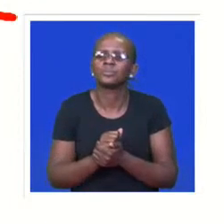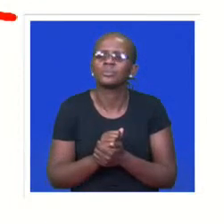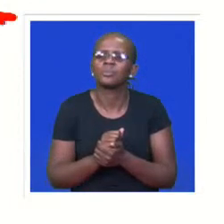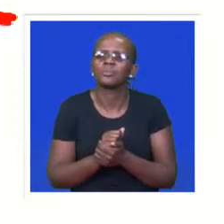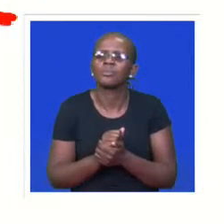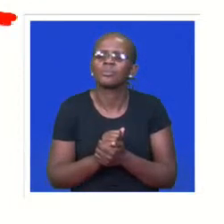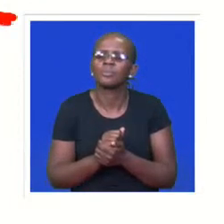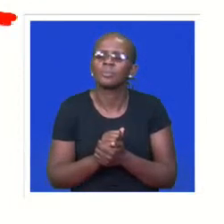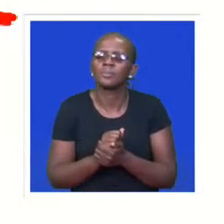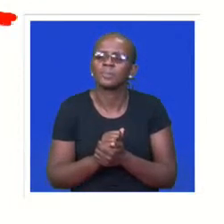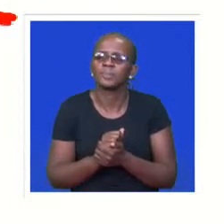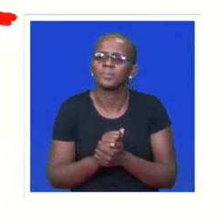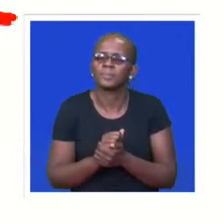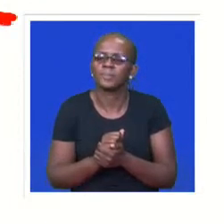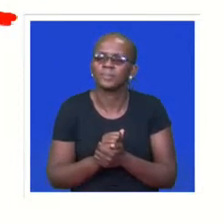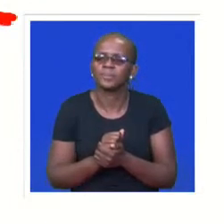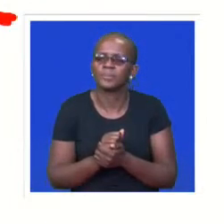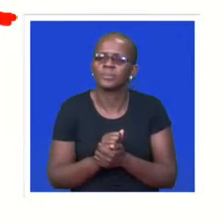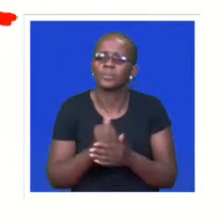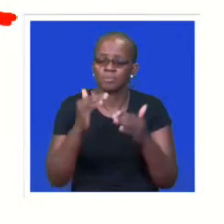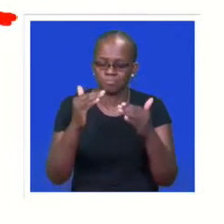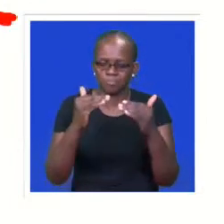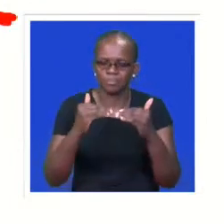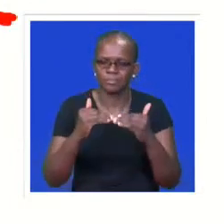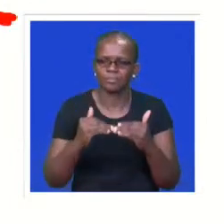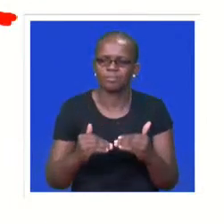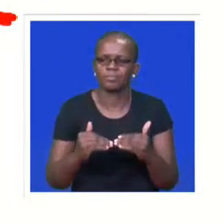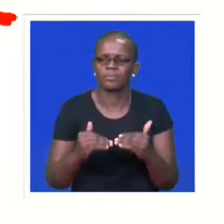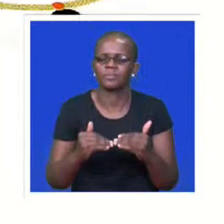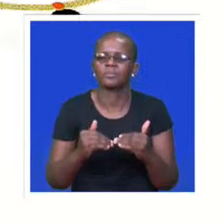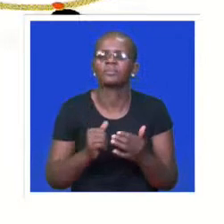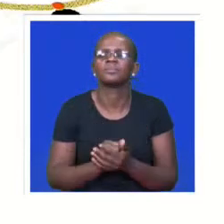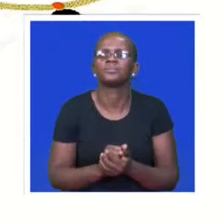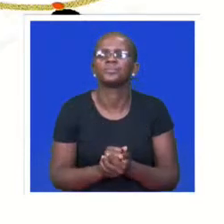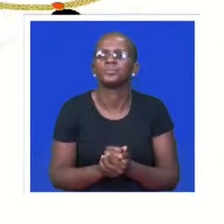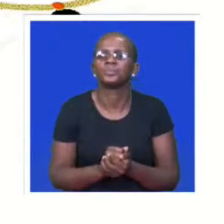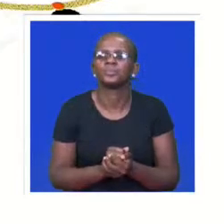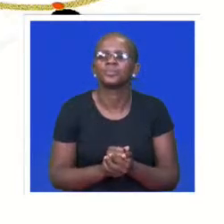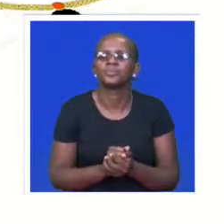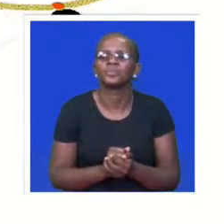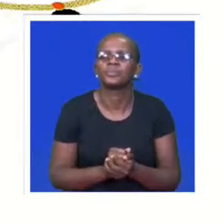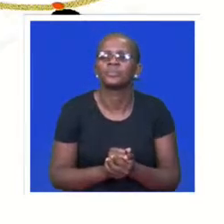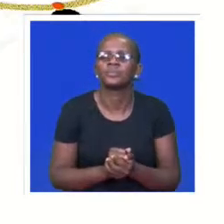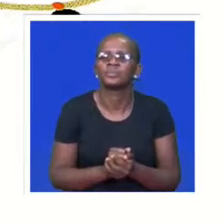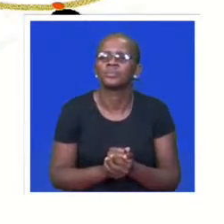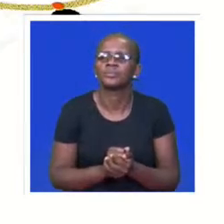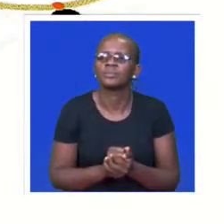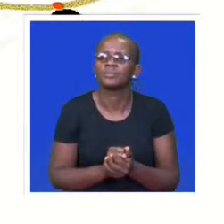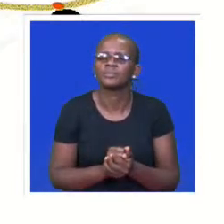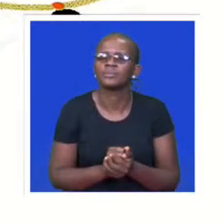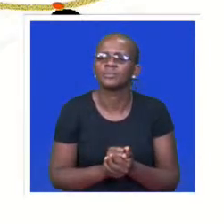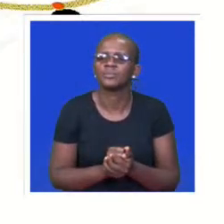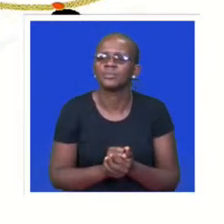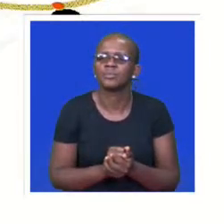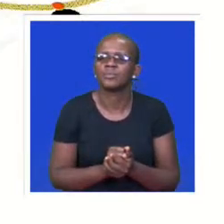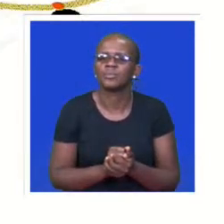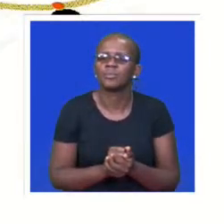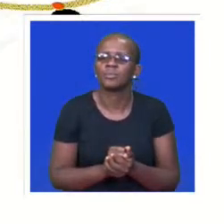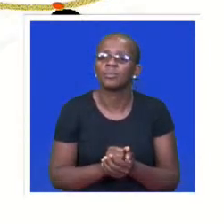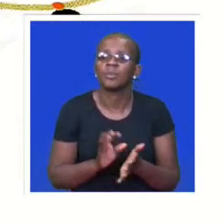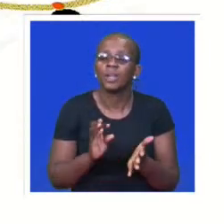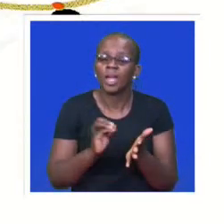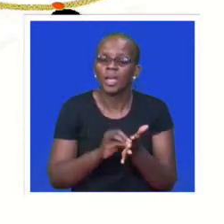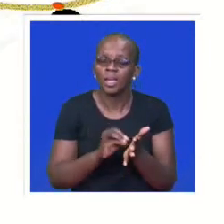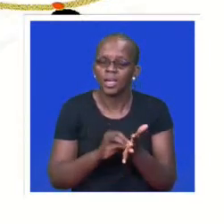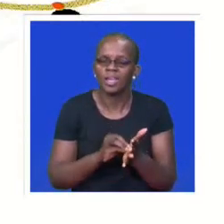an animal's foot. Let us continue, dear learner. Now we've got our next word, which